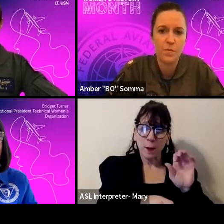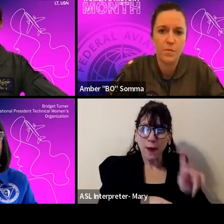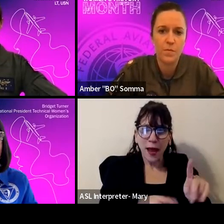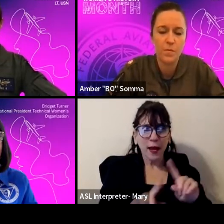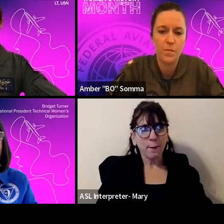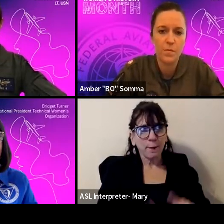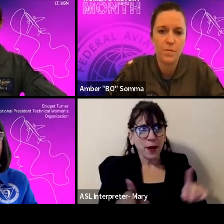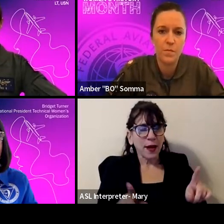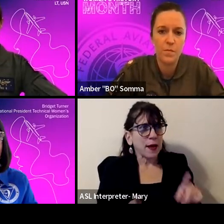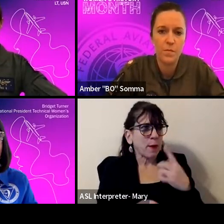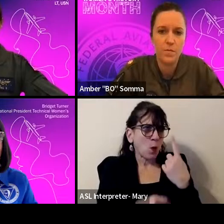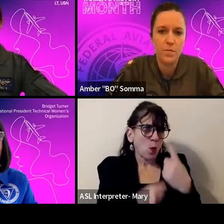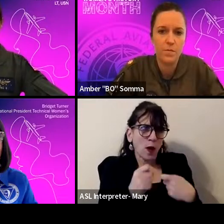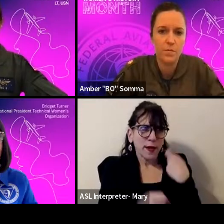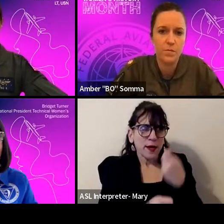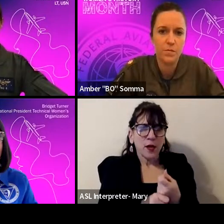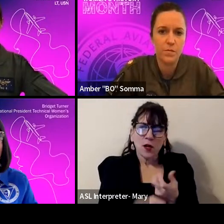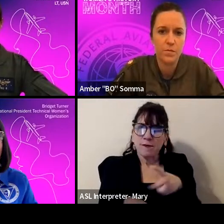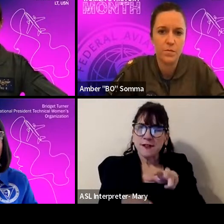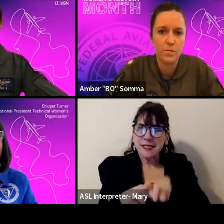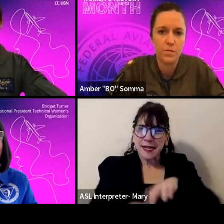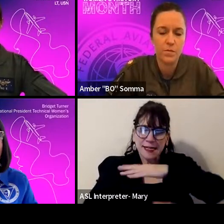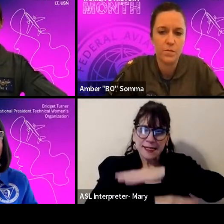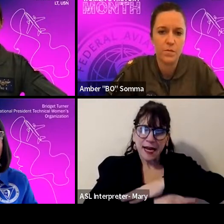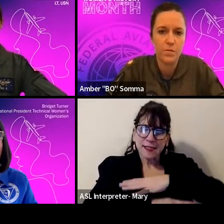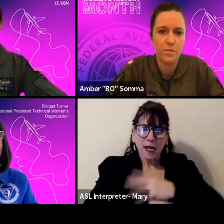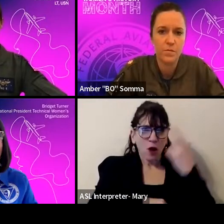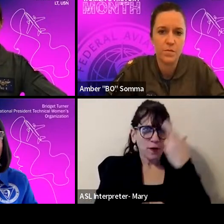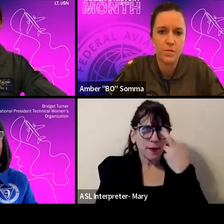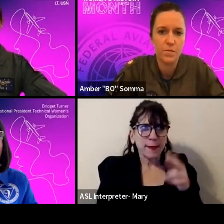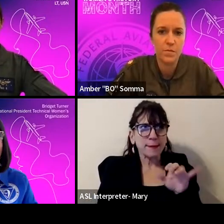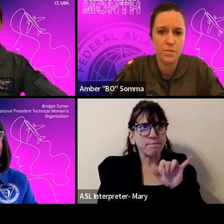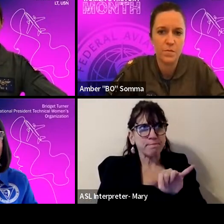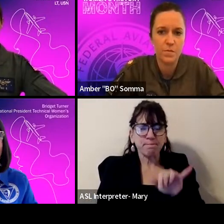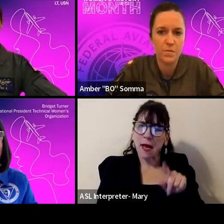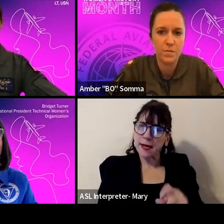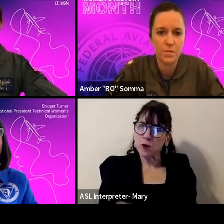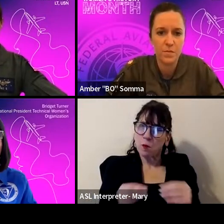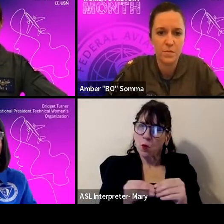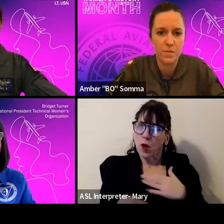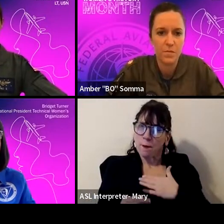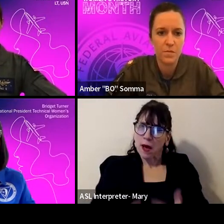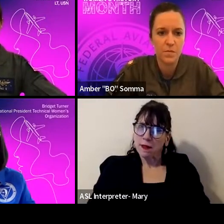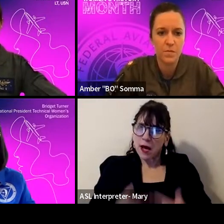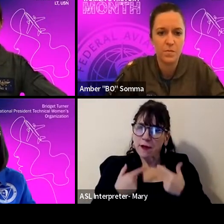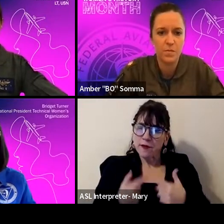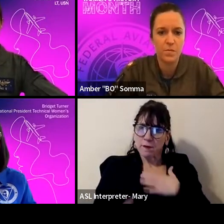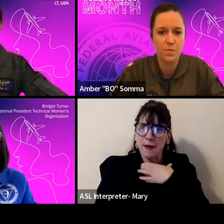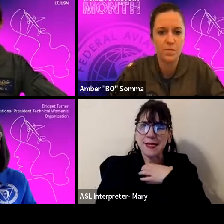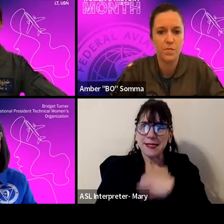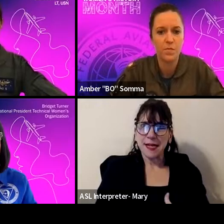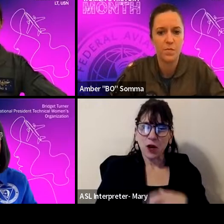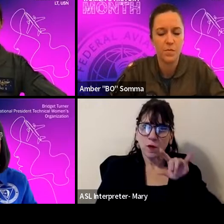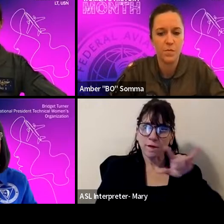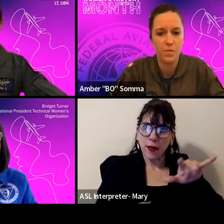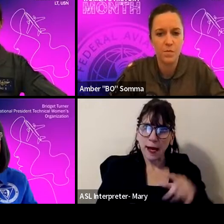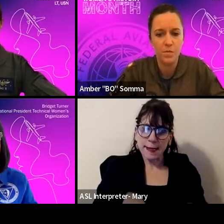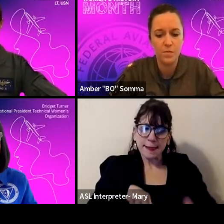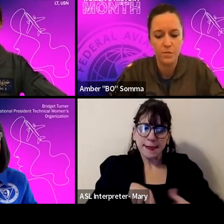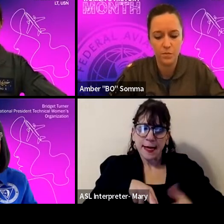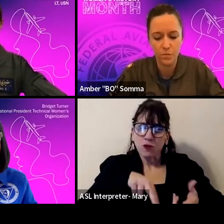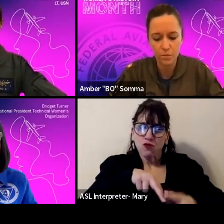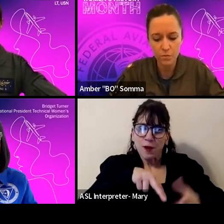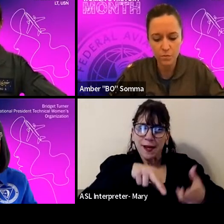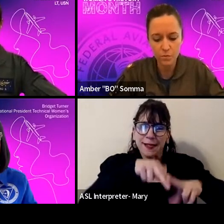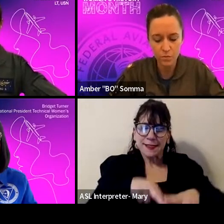But after about a year of sitting at a desk, I realized that I needed a little more in my life. And my desire to fly increased. So